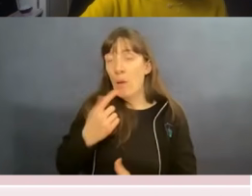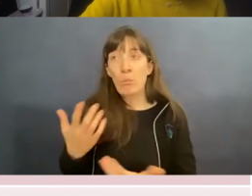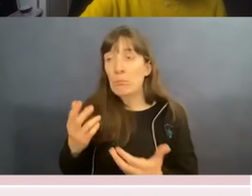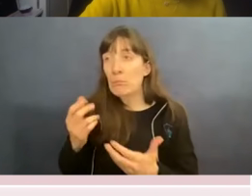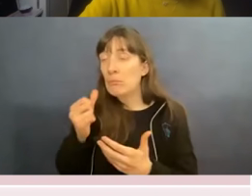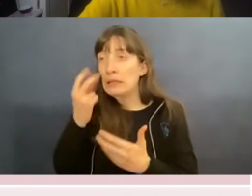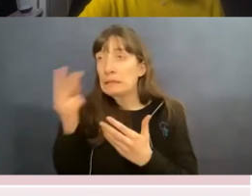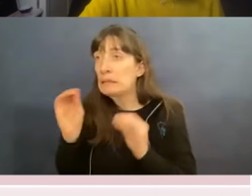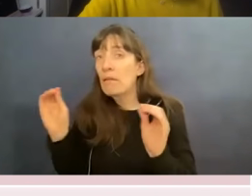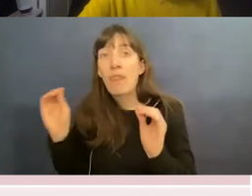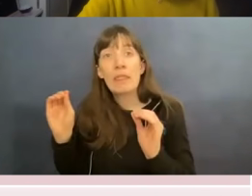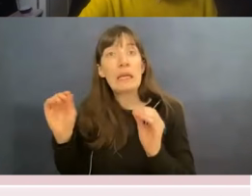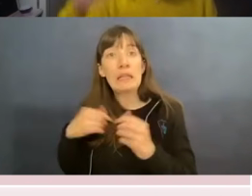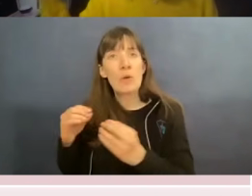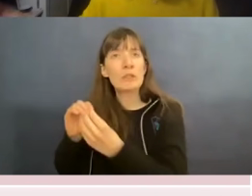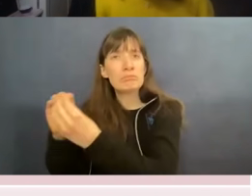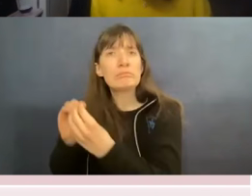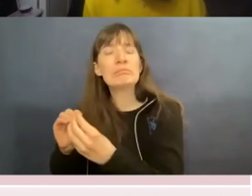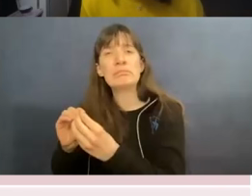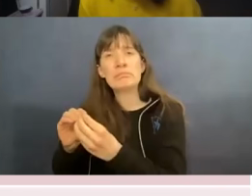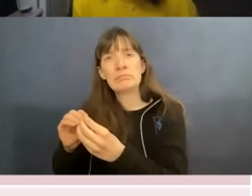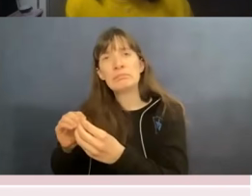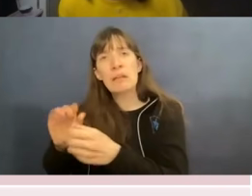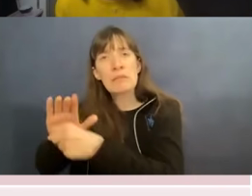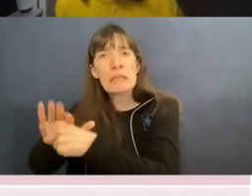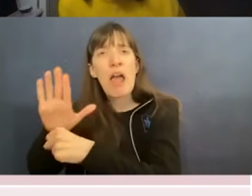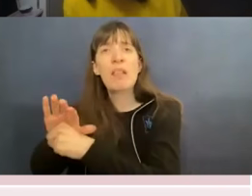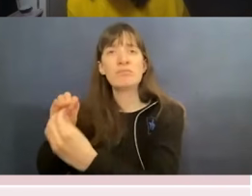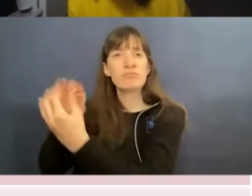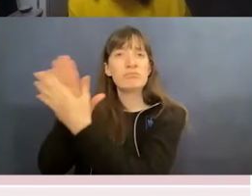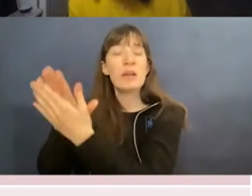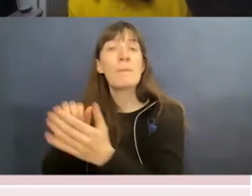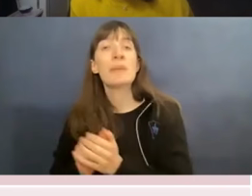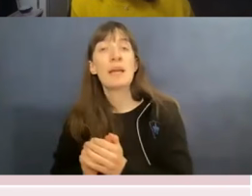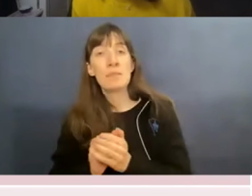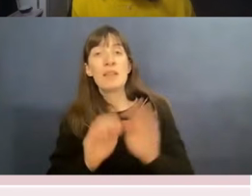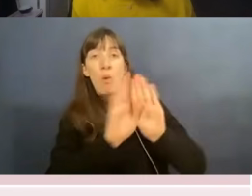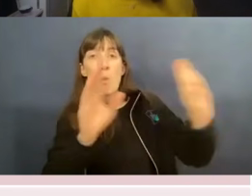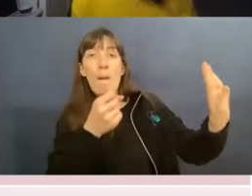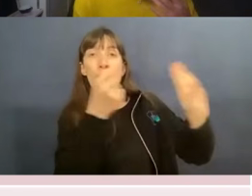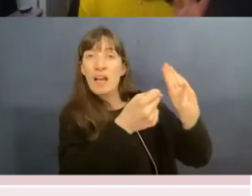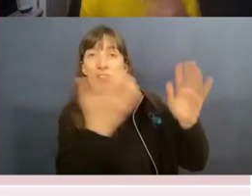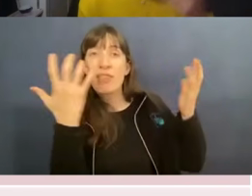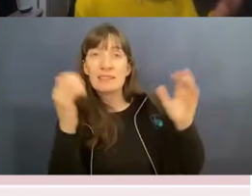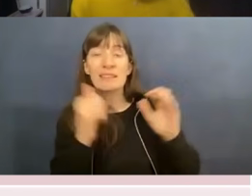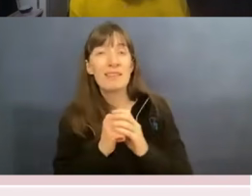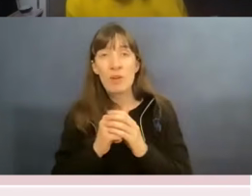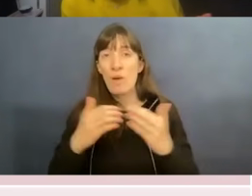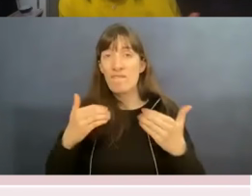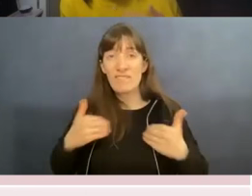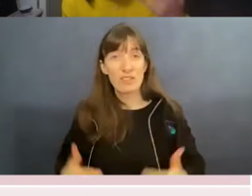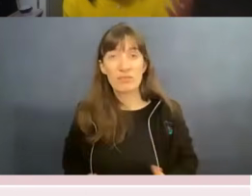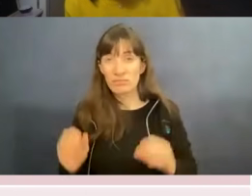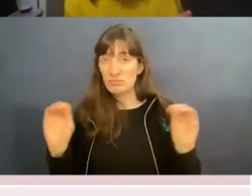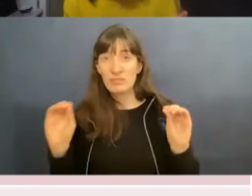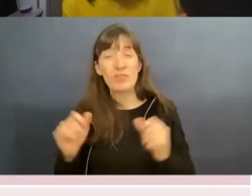Or similarly of, maybe this person only punched the wall, didn't, hit them physically, and not understanding, right, those like